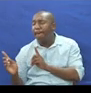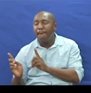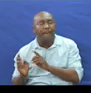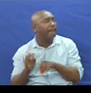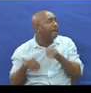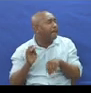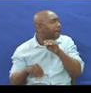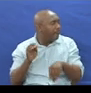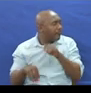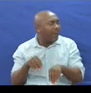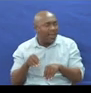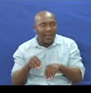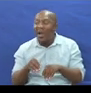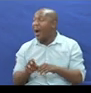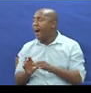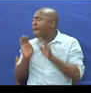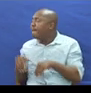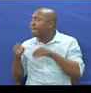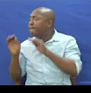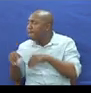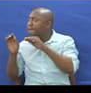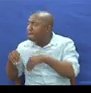Tutu started to chase the rat.